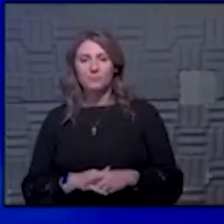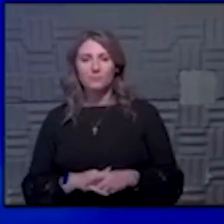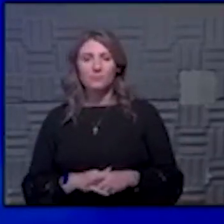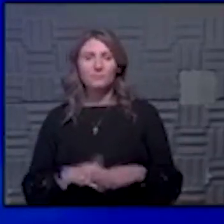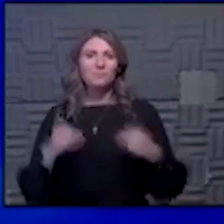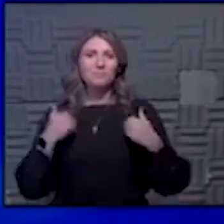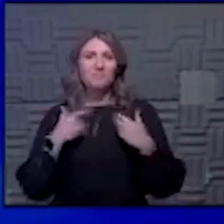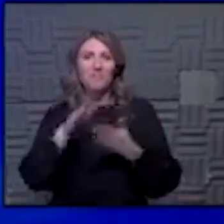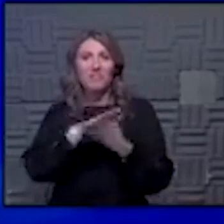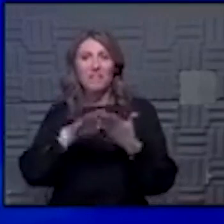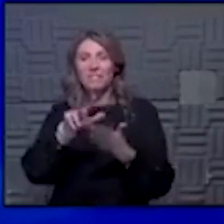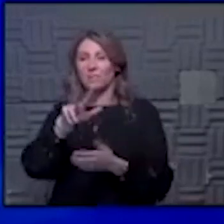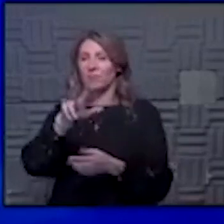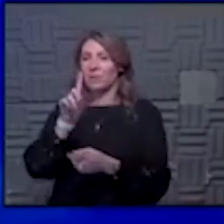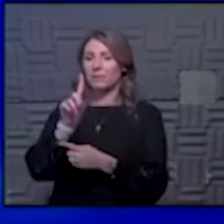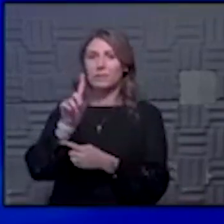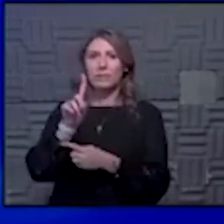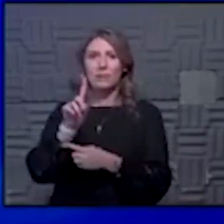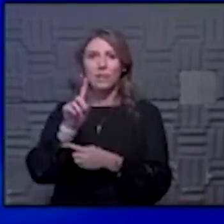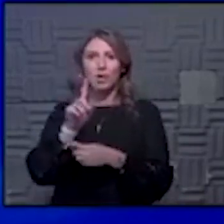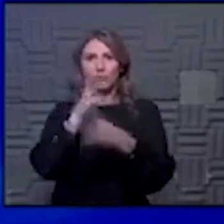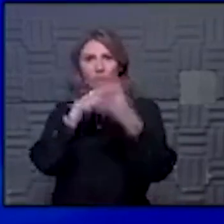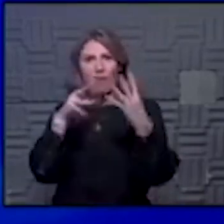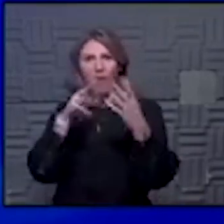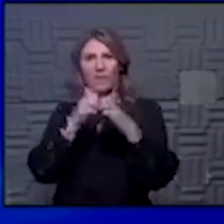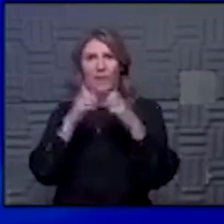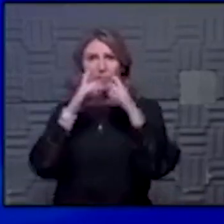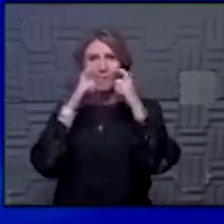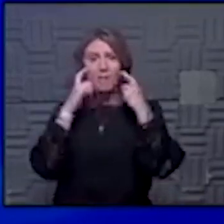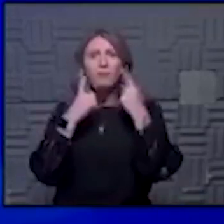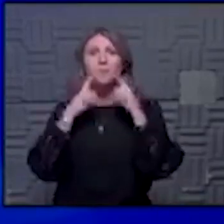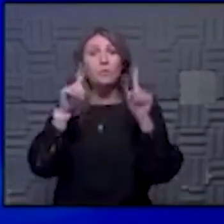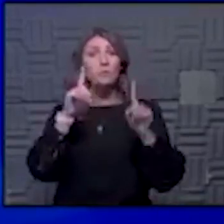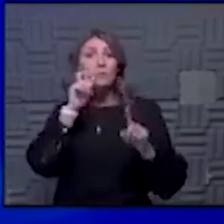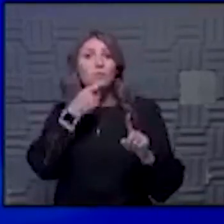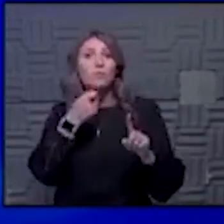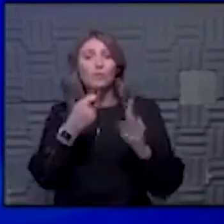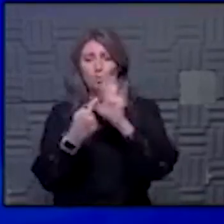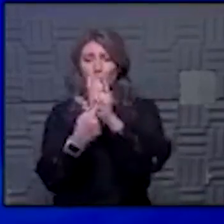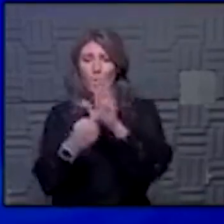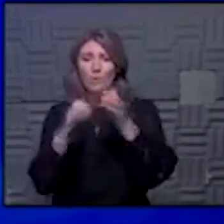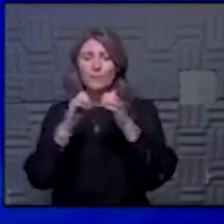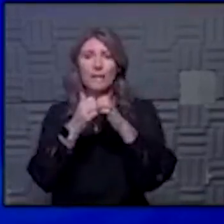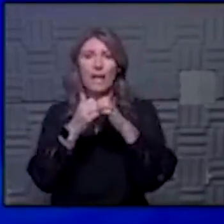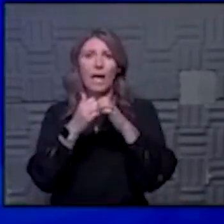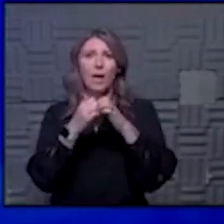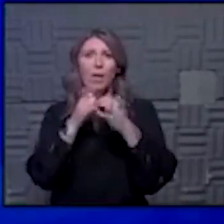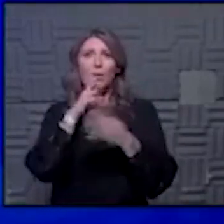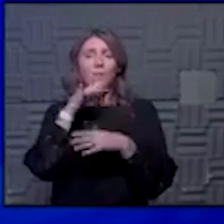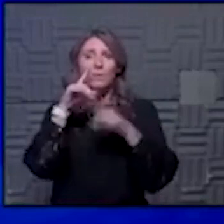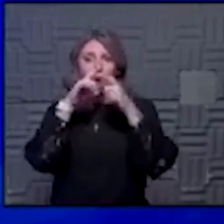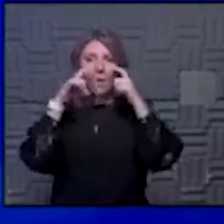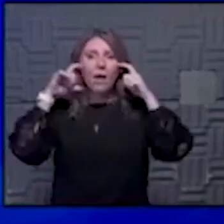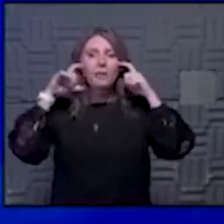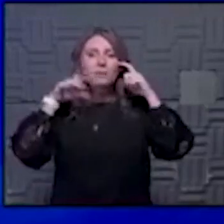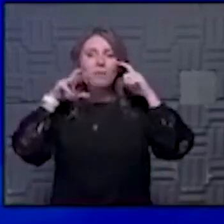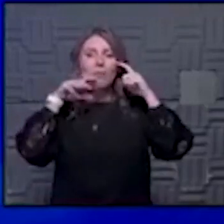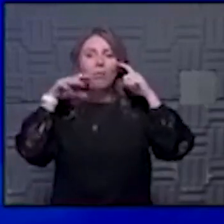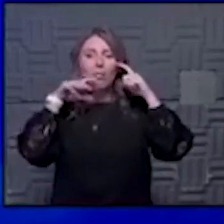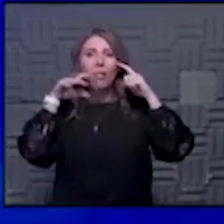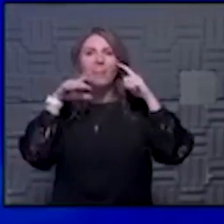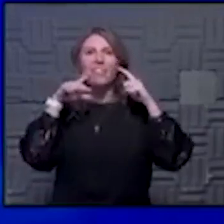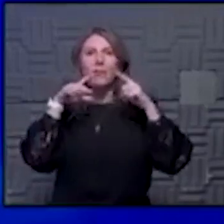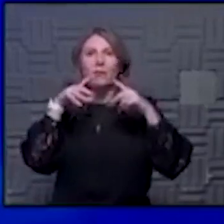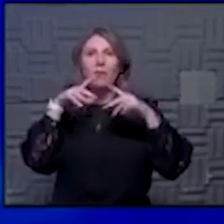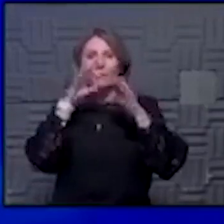got a nice 3D graphic on how masking works. It's kind of cool because it does show how the viral particles get trapped inside the fibers of the mask,